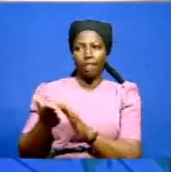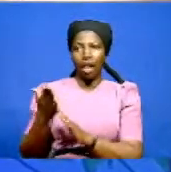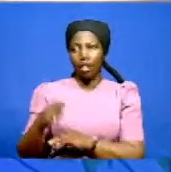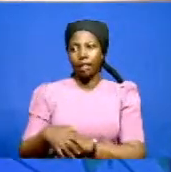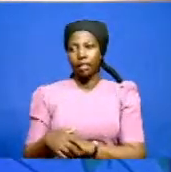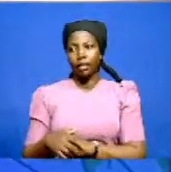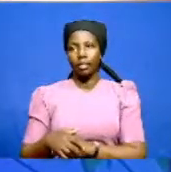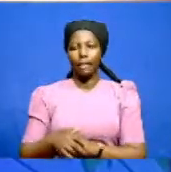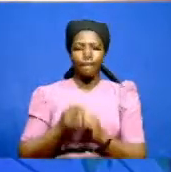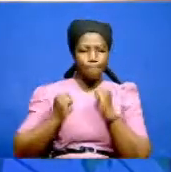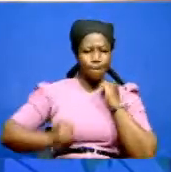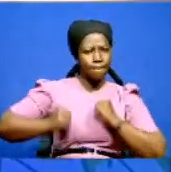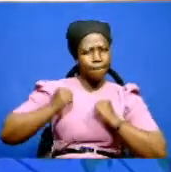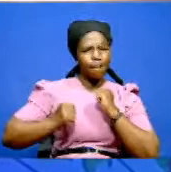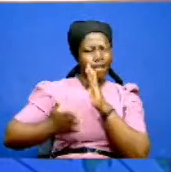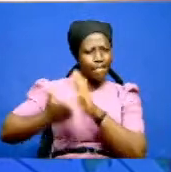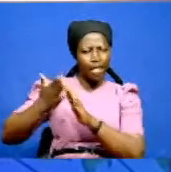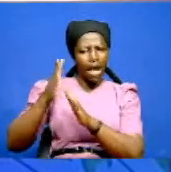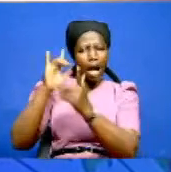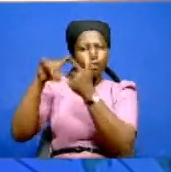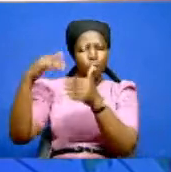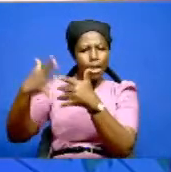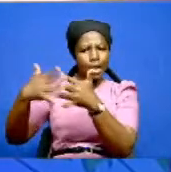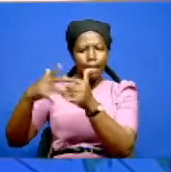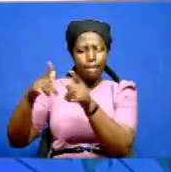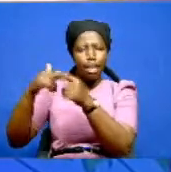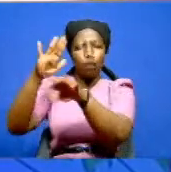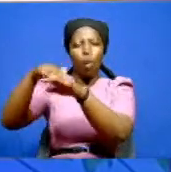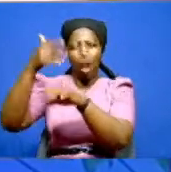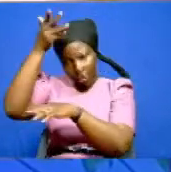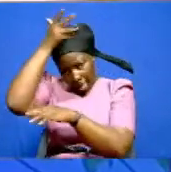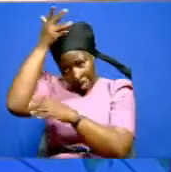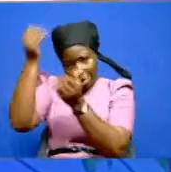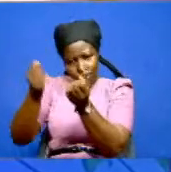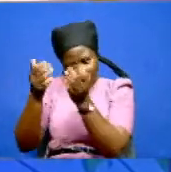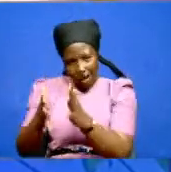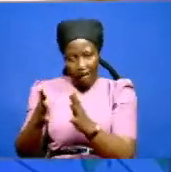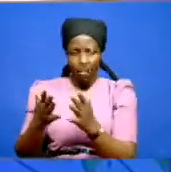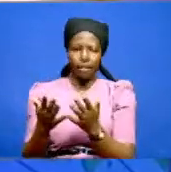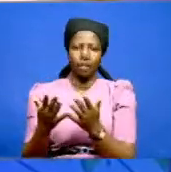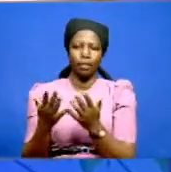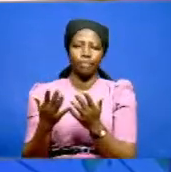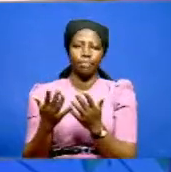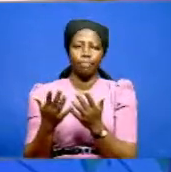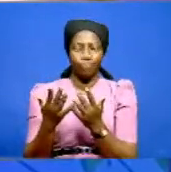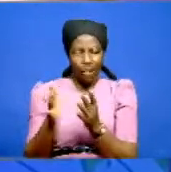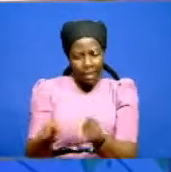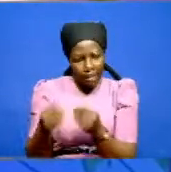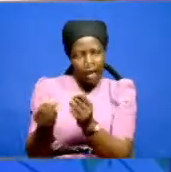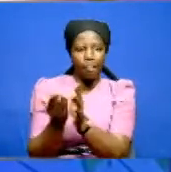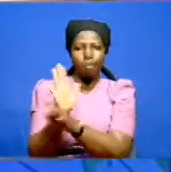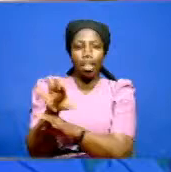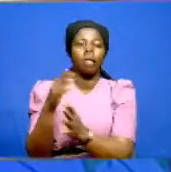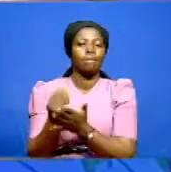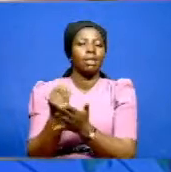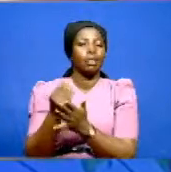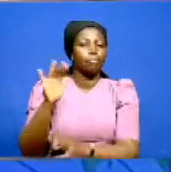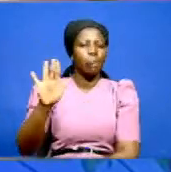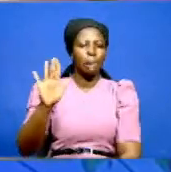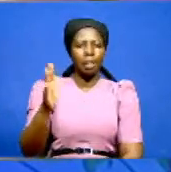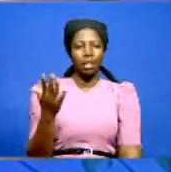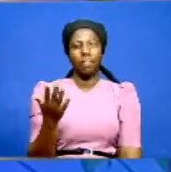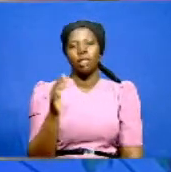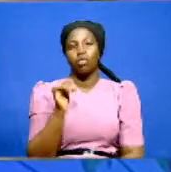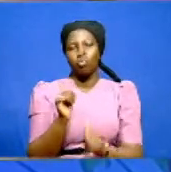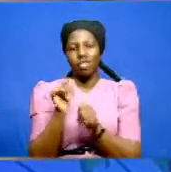ran to the gate and just caught the taxi driver on time so that he could give him back his money,